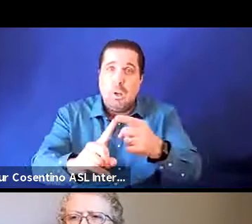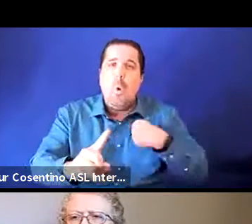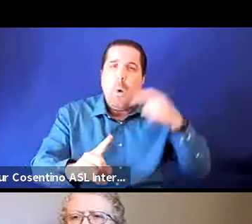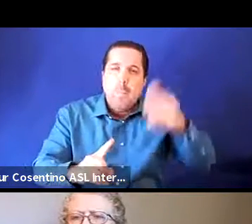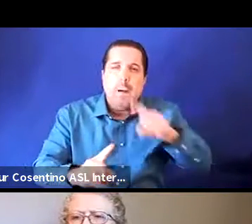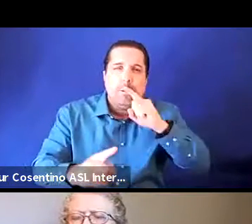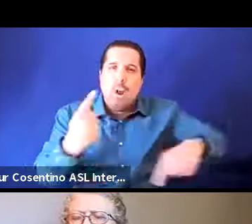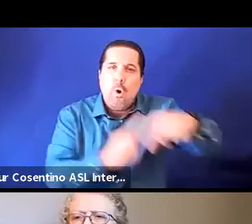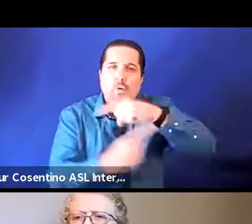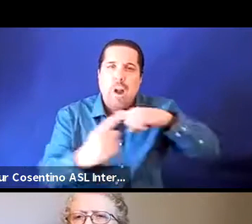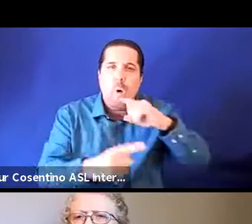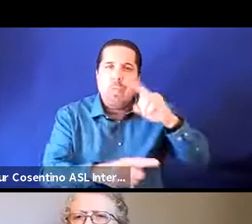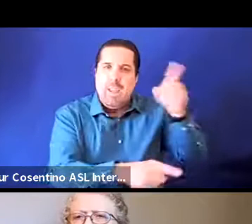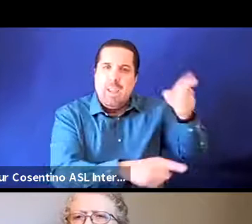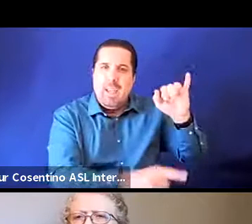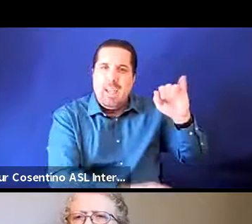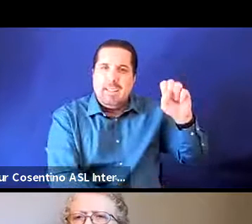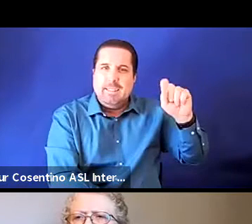the institutionalized,